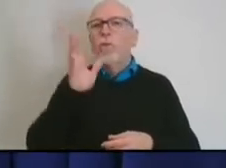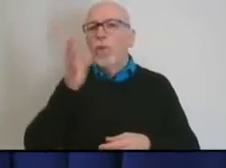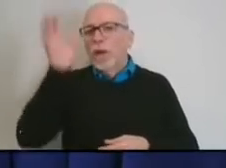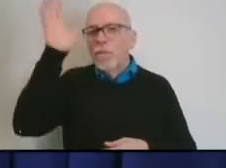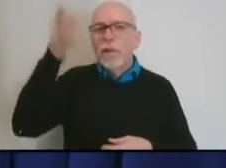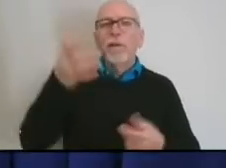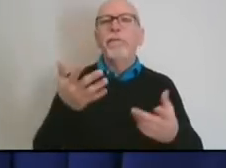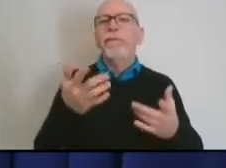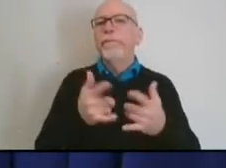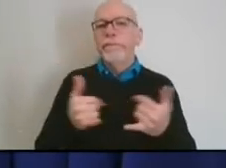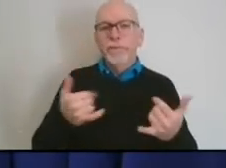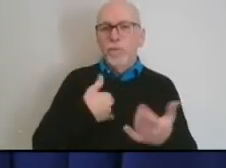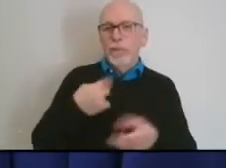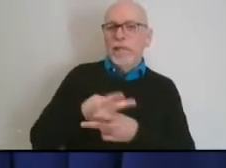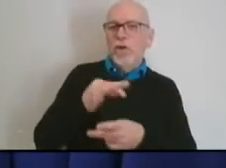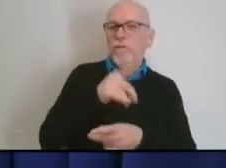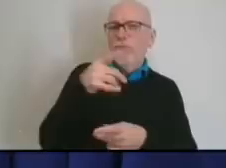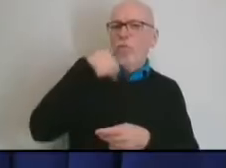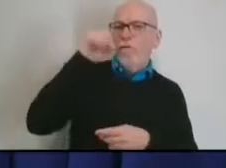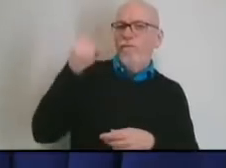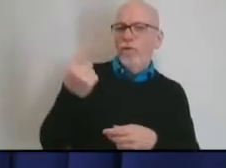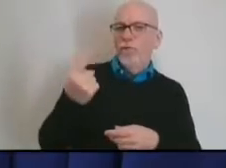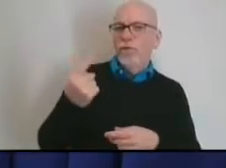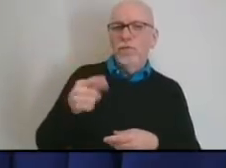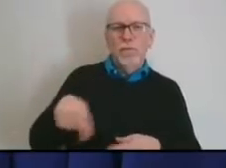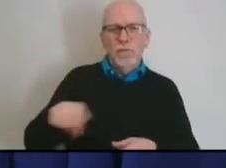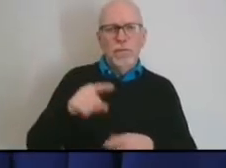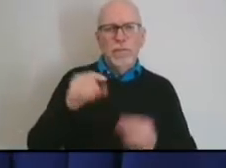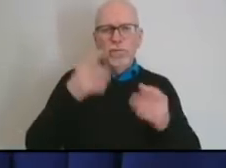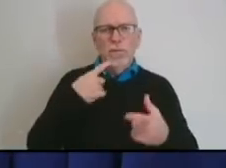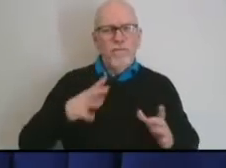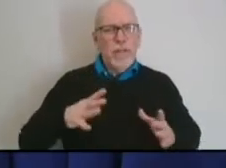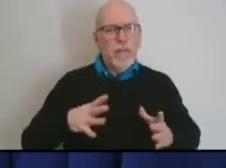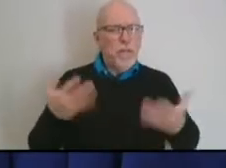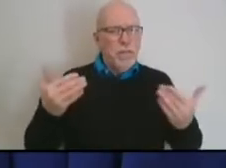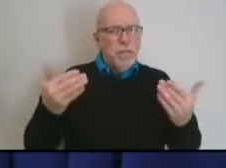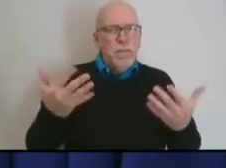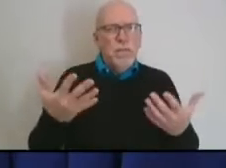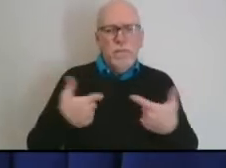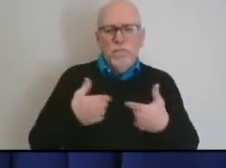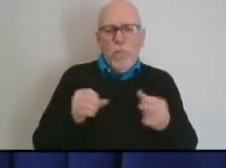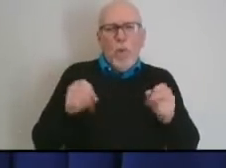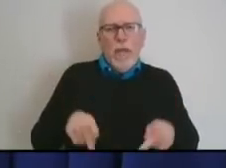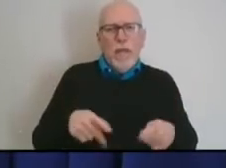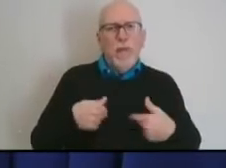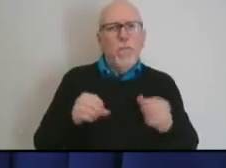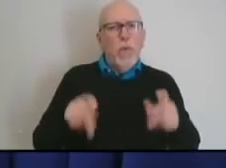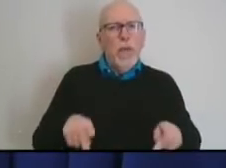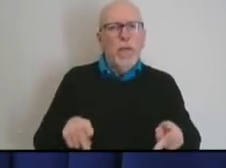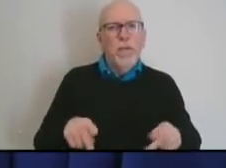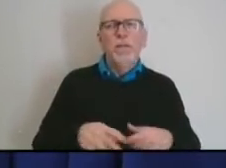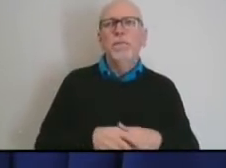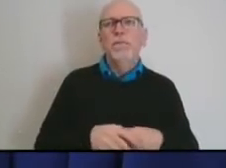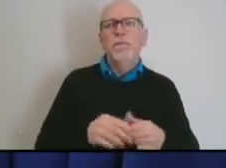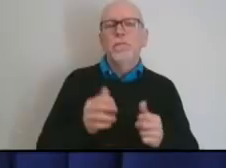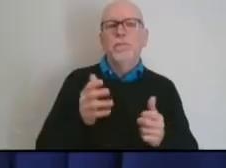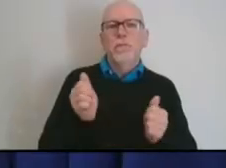mother, and that they're okay, and that they're okay with